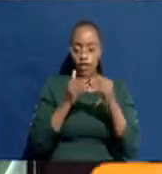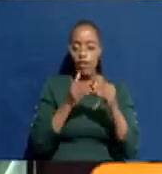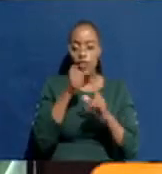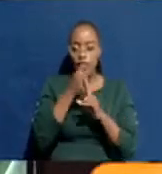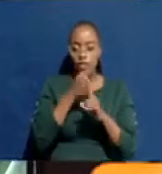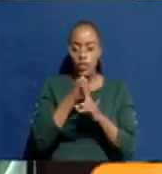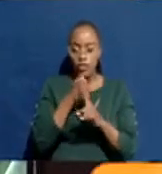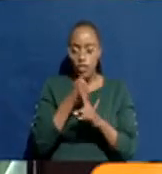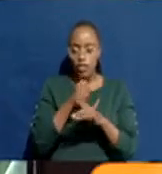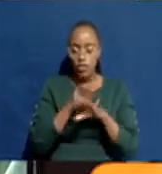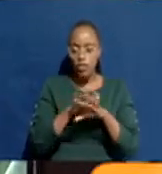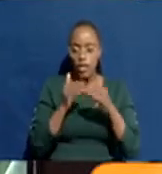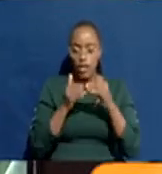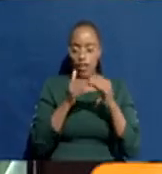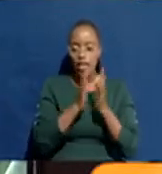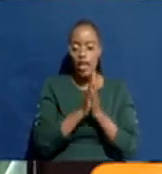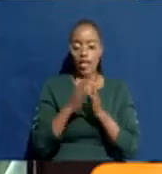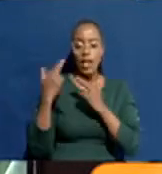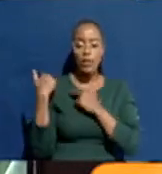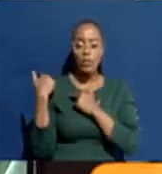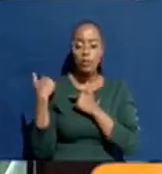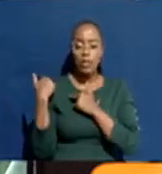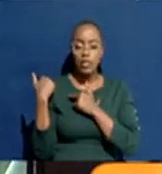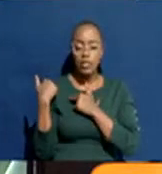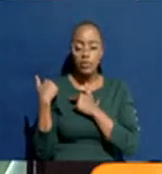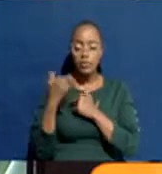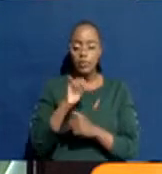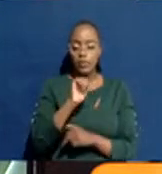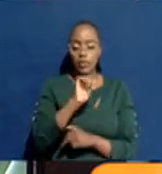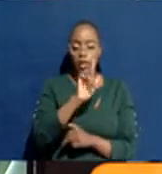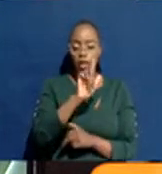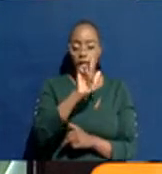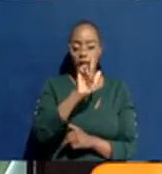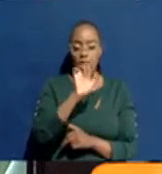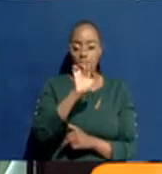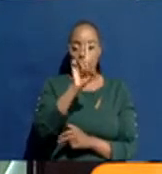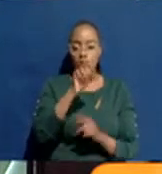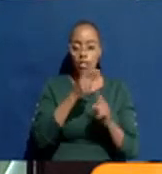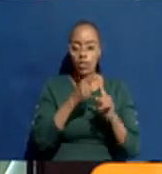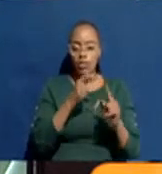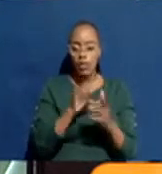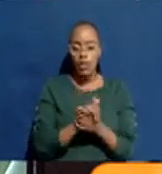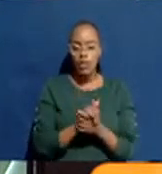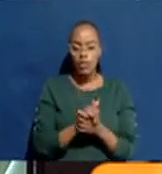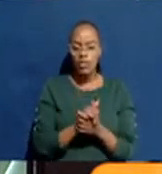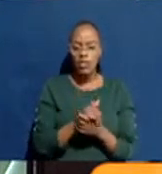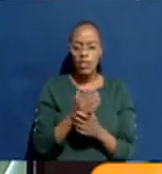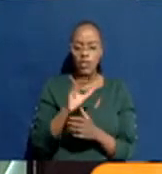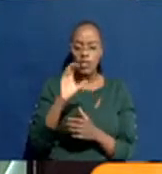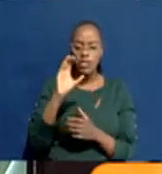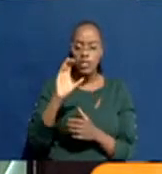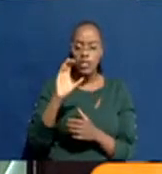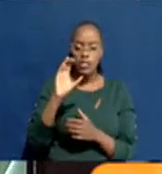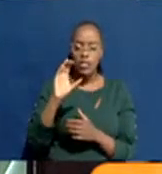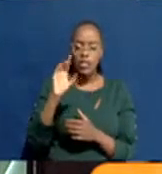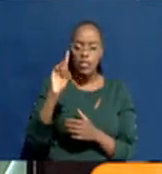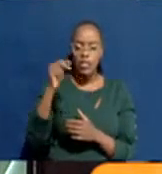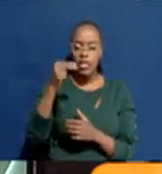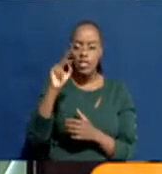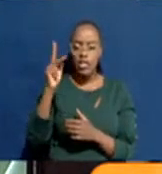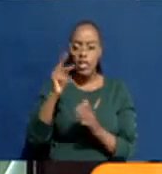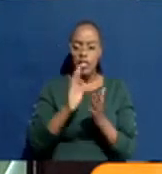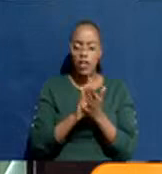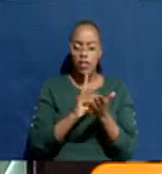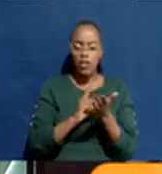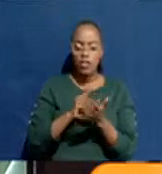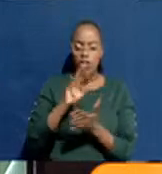advocate for good governance and accountability, Alex Kanyi, who is a partner at CDH Kenya, and also Dr.